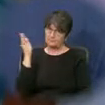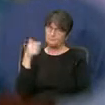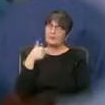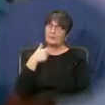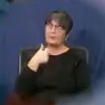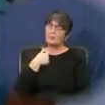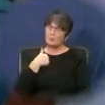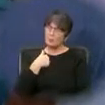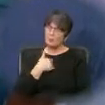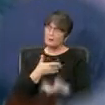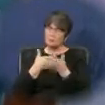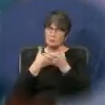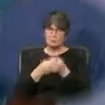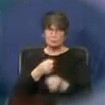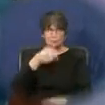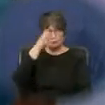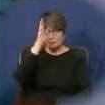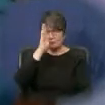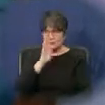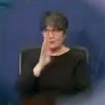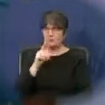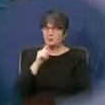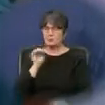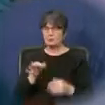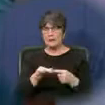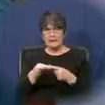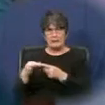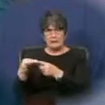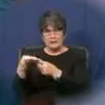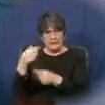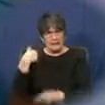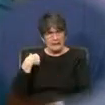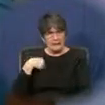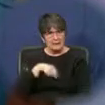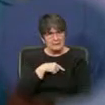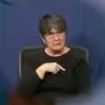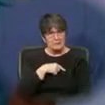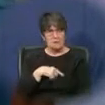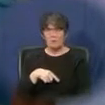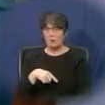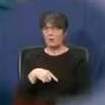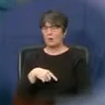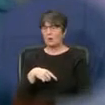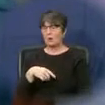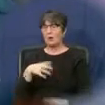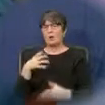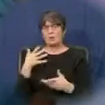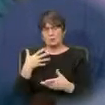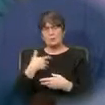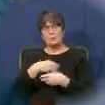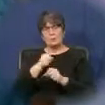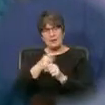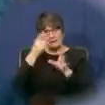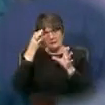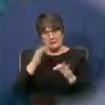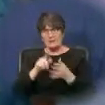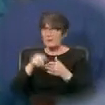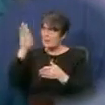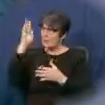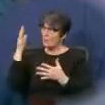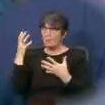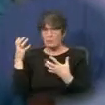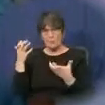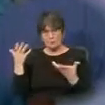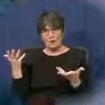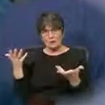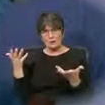hand, and we trust God to be able to lead us and to guide us into making God-like kind of decisions in all